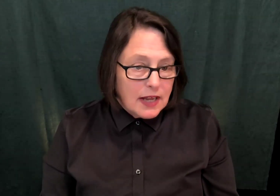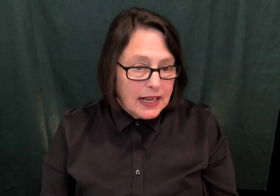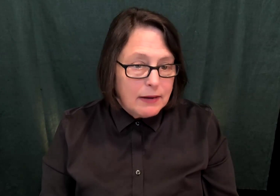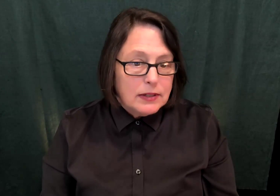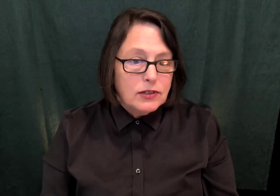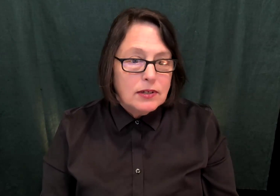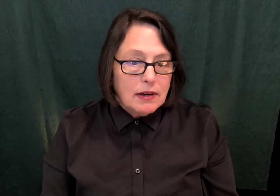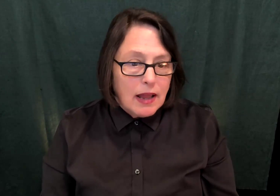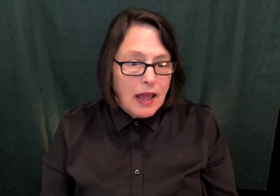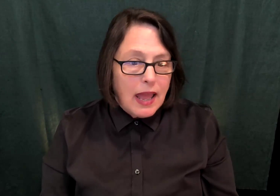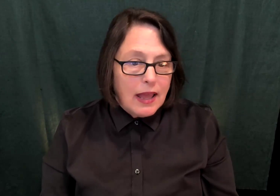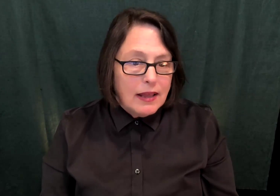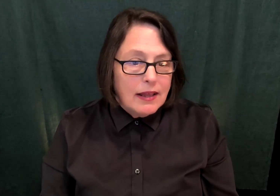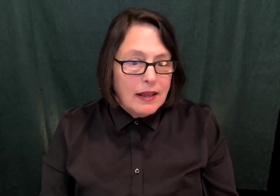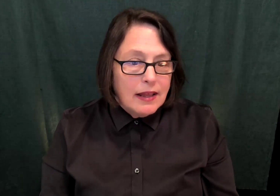much into sign language.